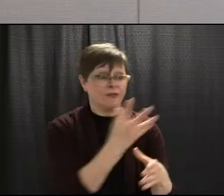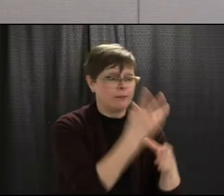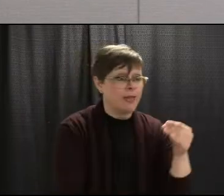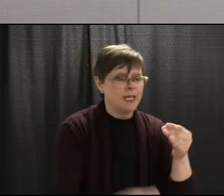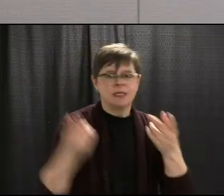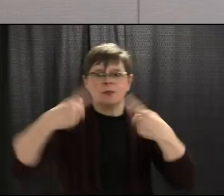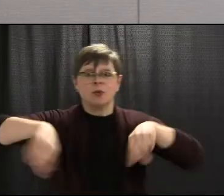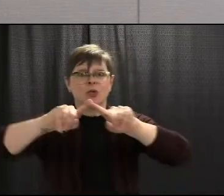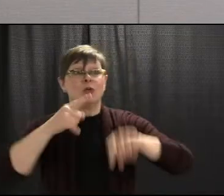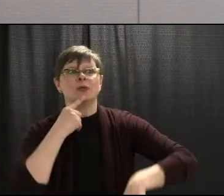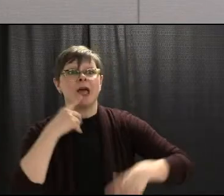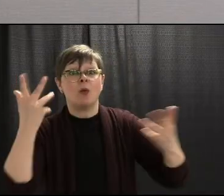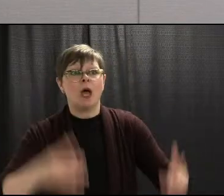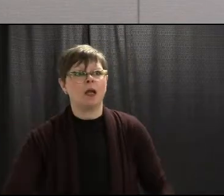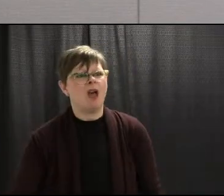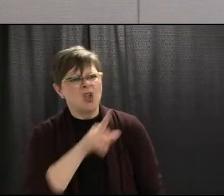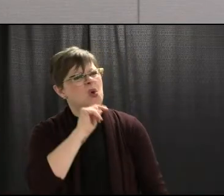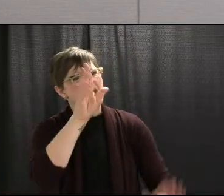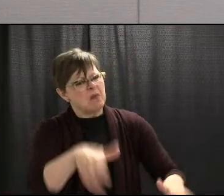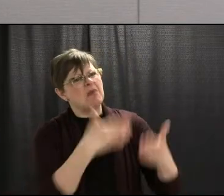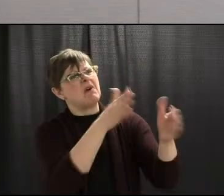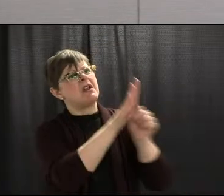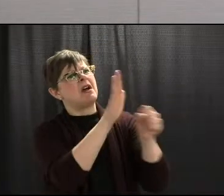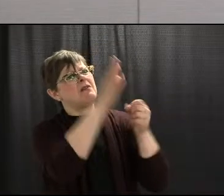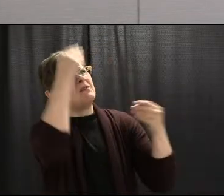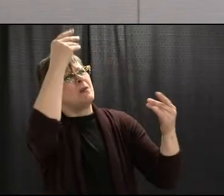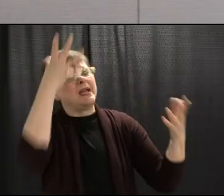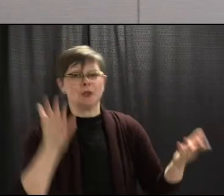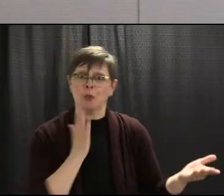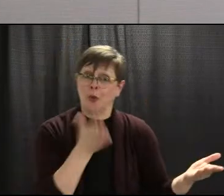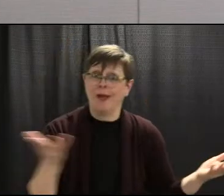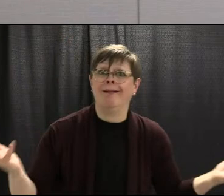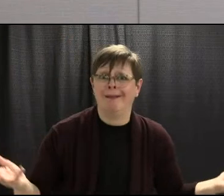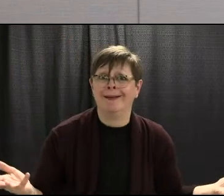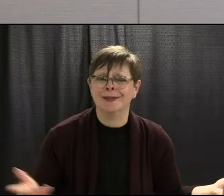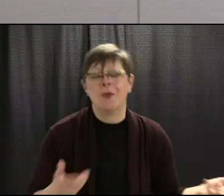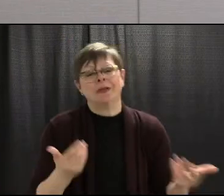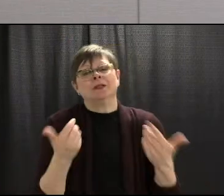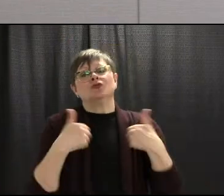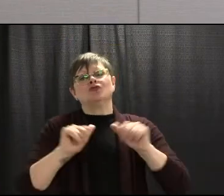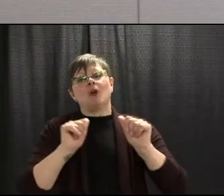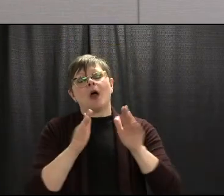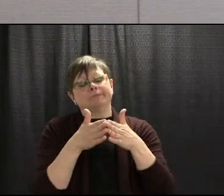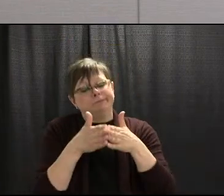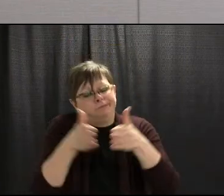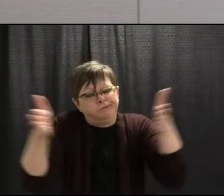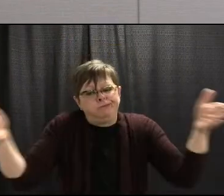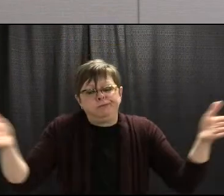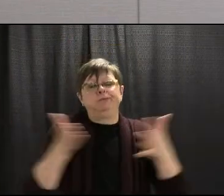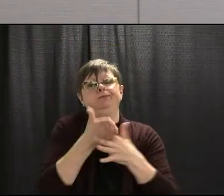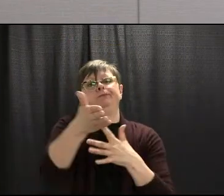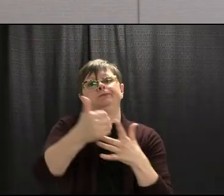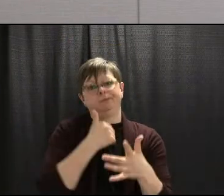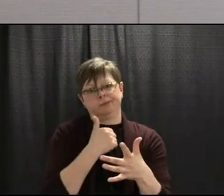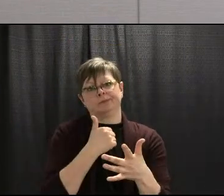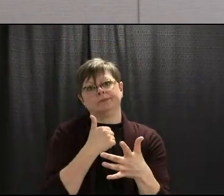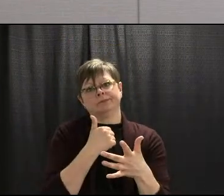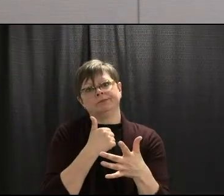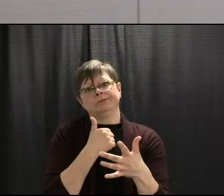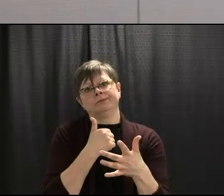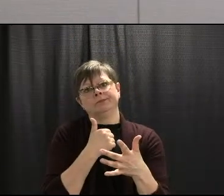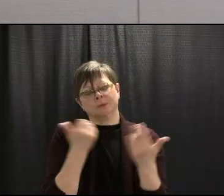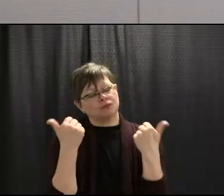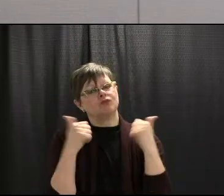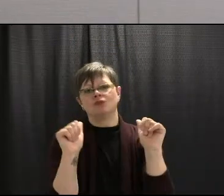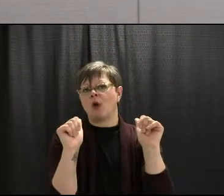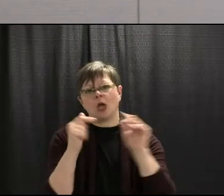not providing it. So this is our attempt to be transparent and